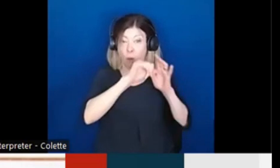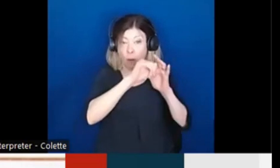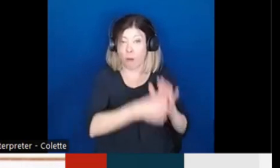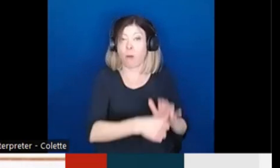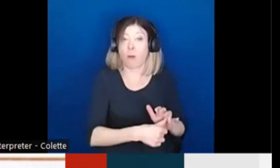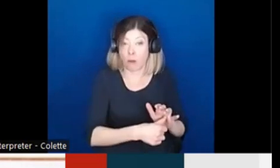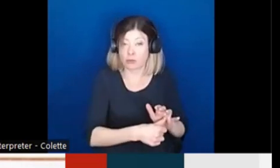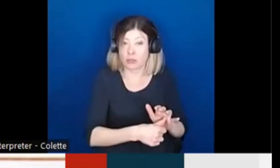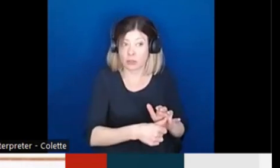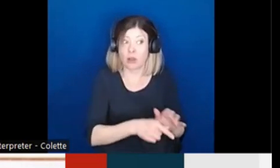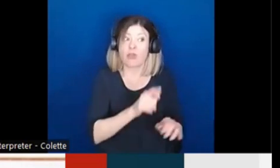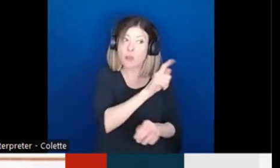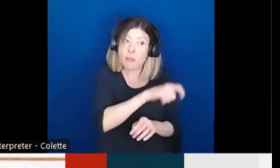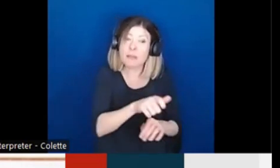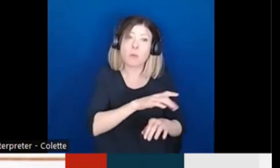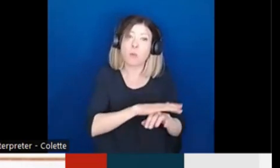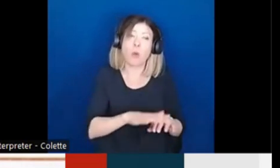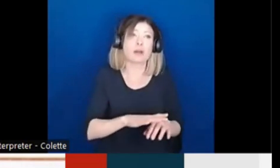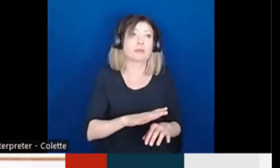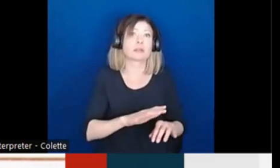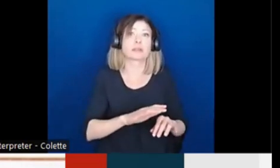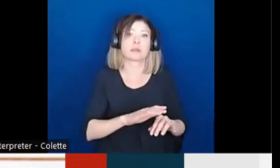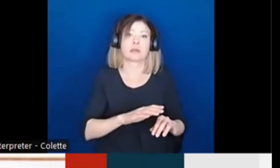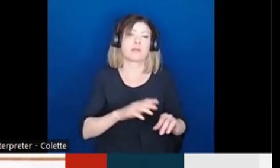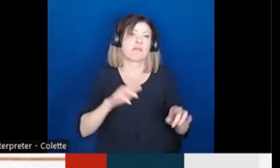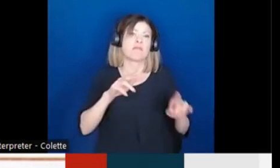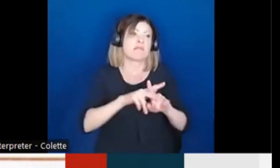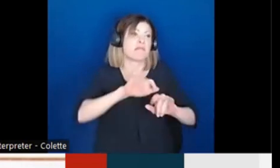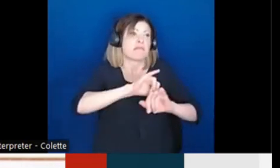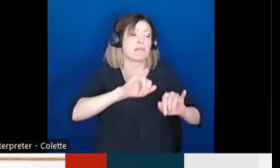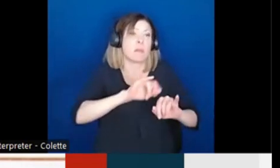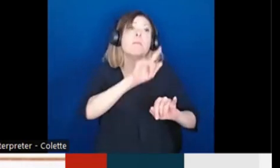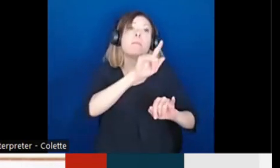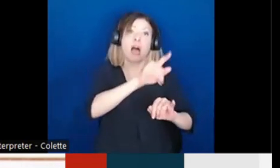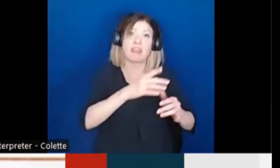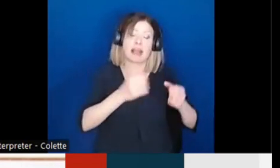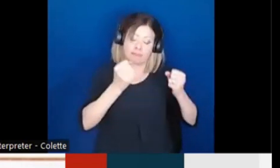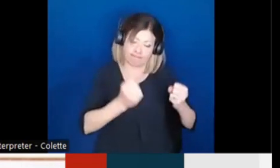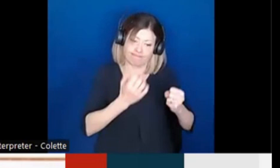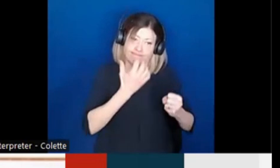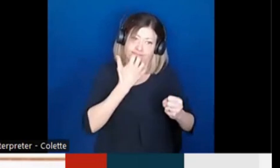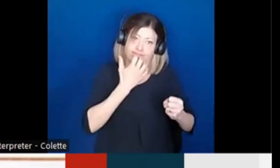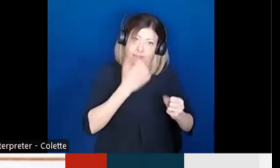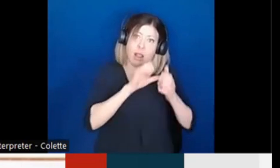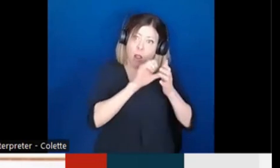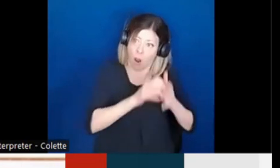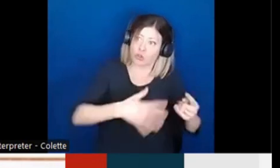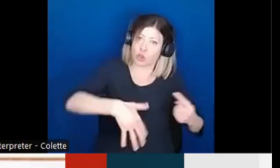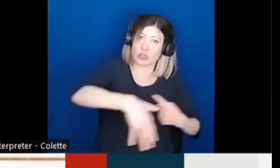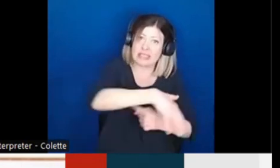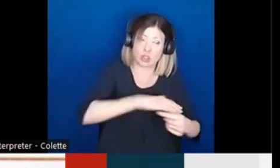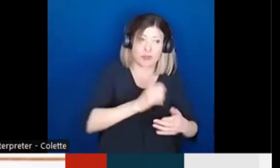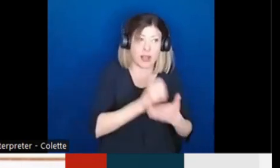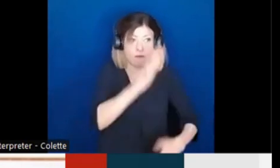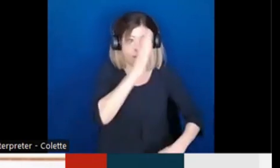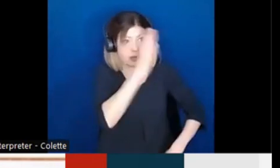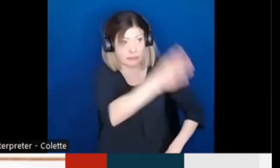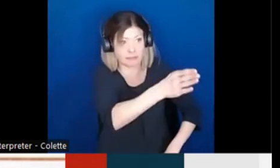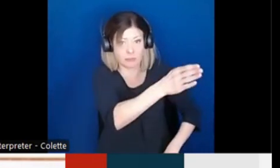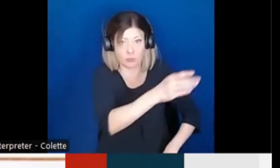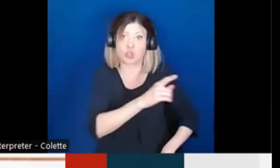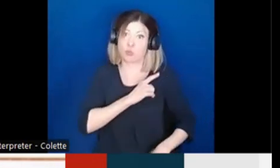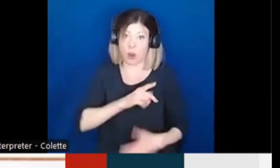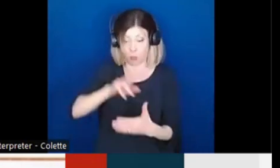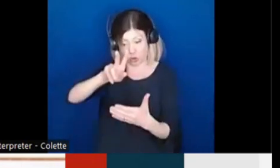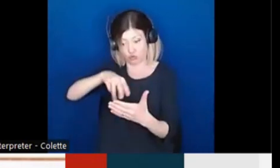a spade, had to survive in difficult conditions. And this does influence the writing.